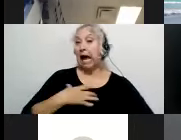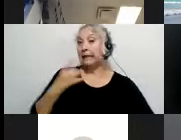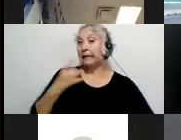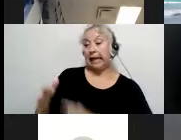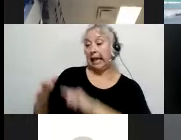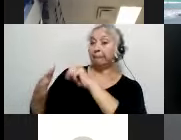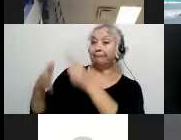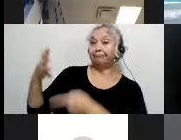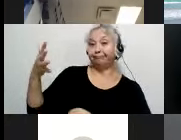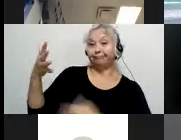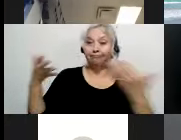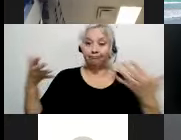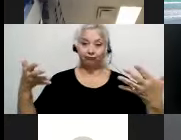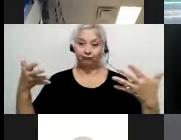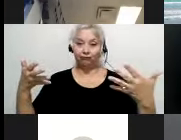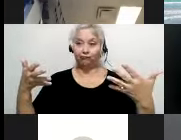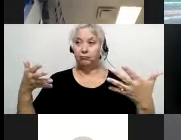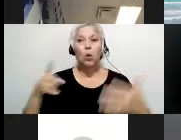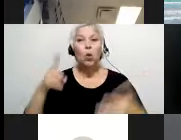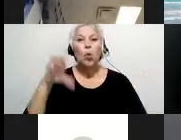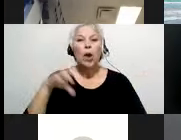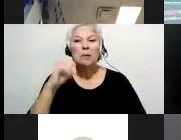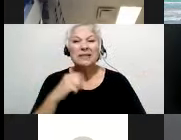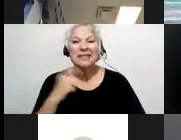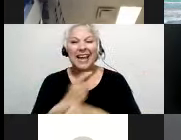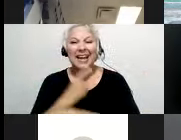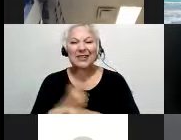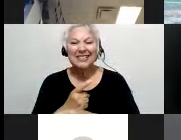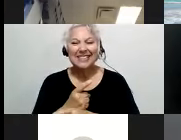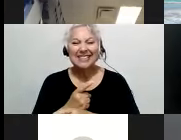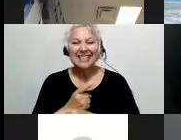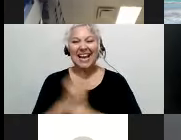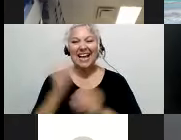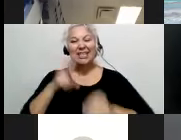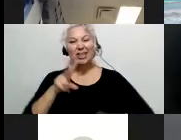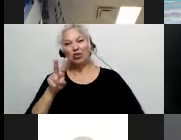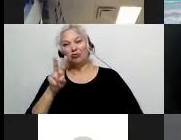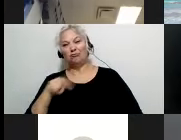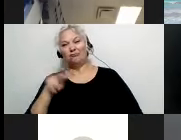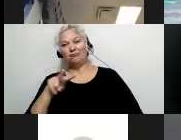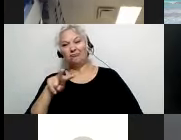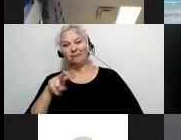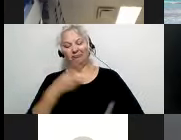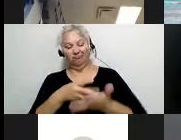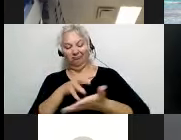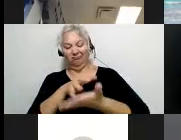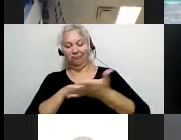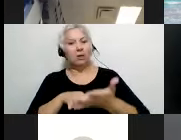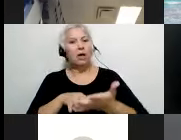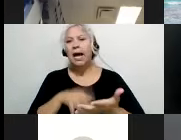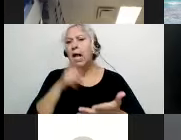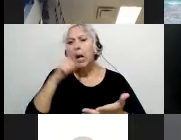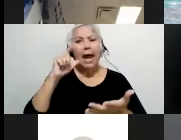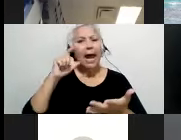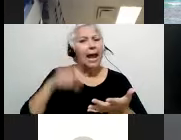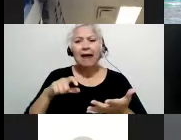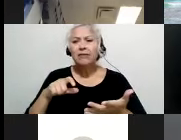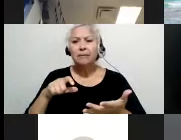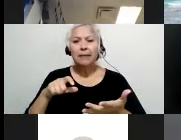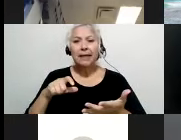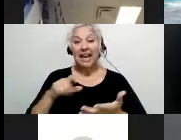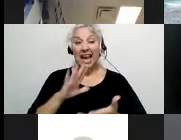about the experience with 100% accuracy as measured by a teacher-made rubric. It doesn't have to necessarily be in the field